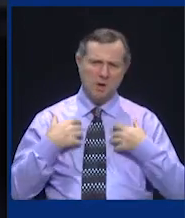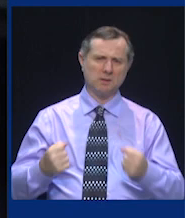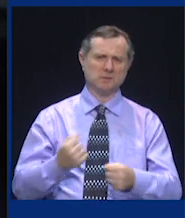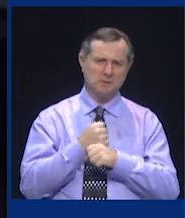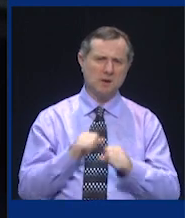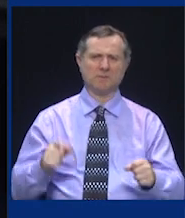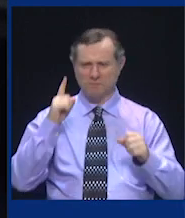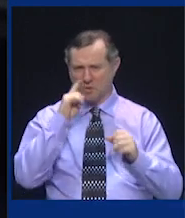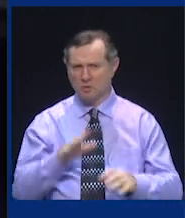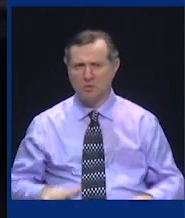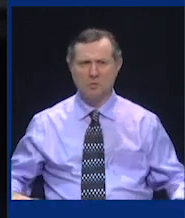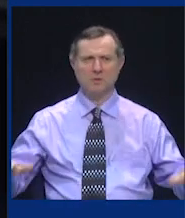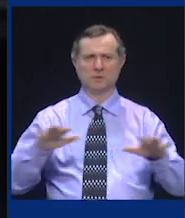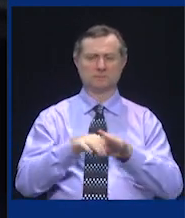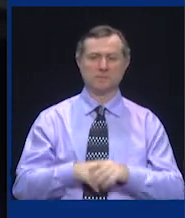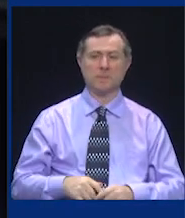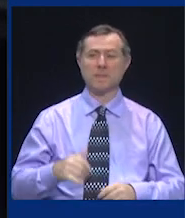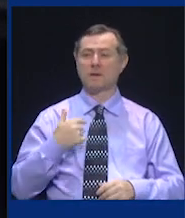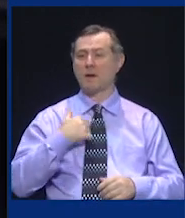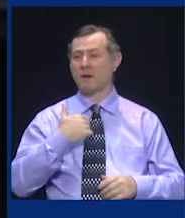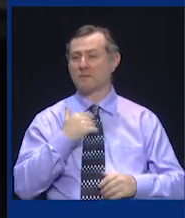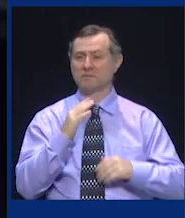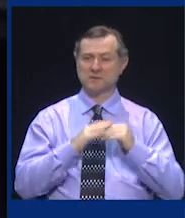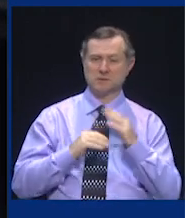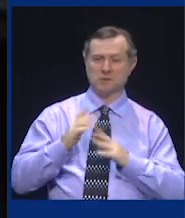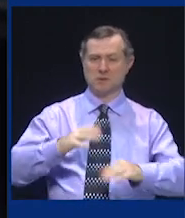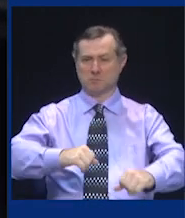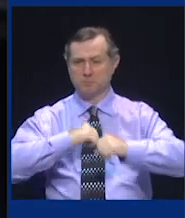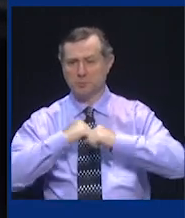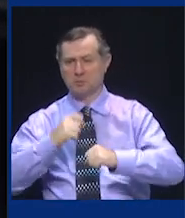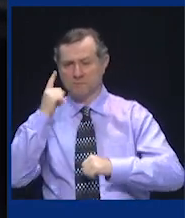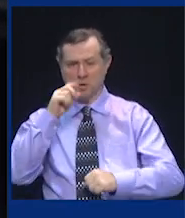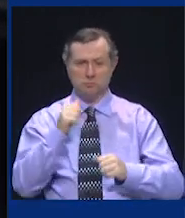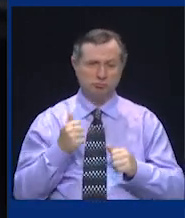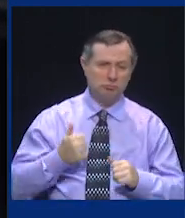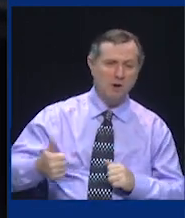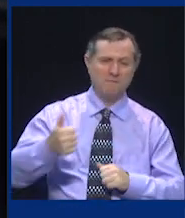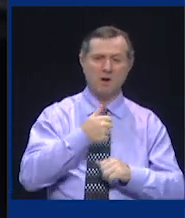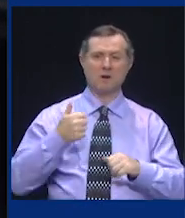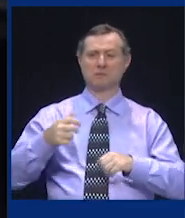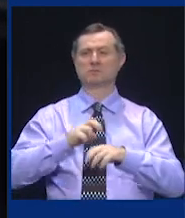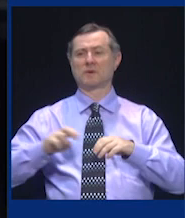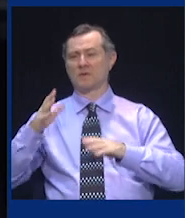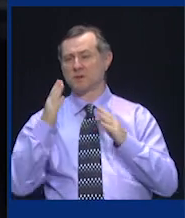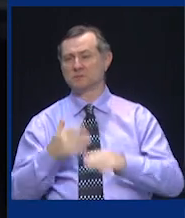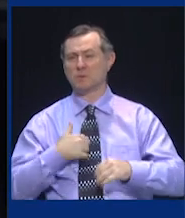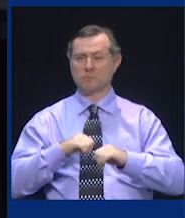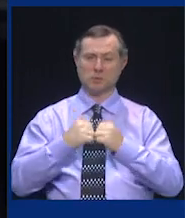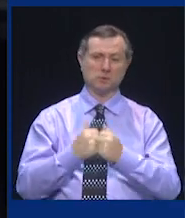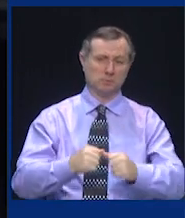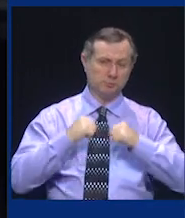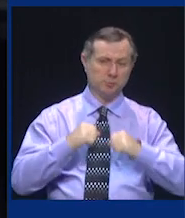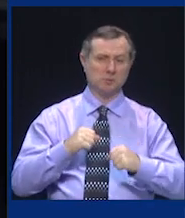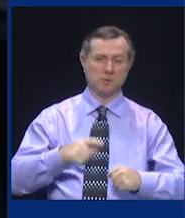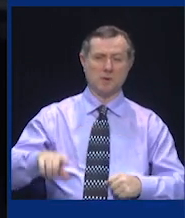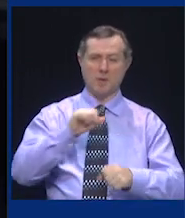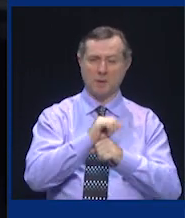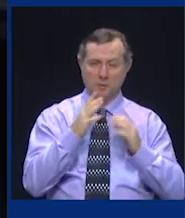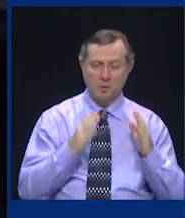done it at our facilities to protect the health of travelers. We've done it at the agency to protect the health and safety of the